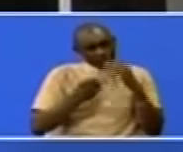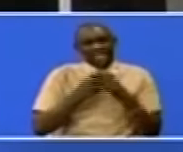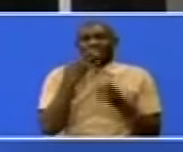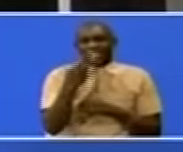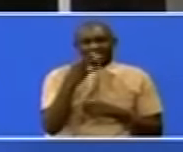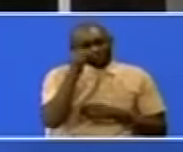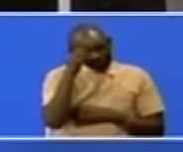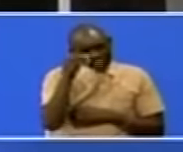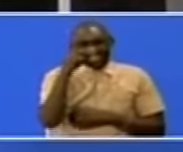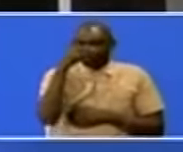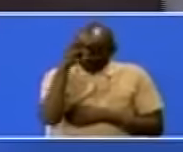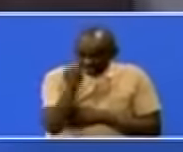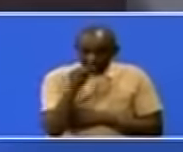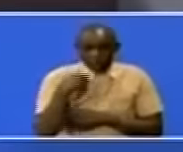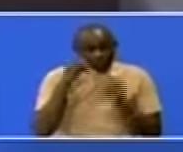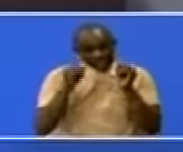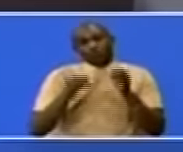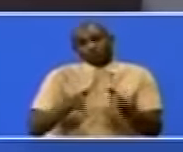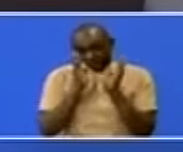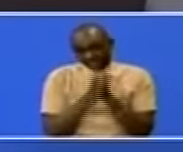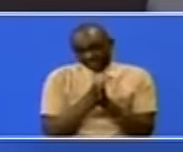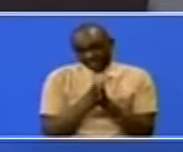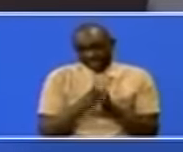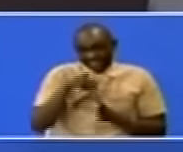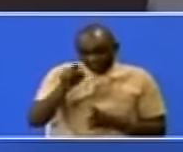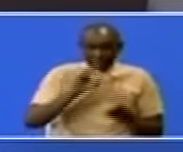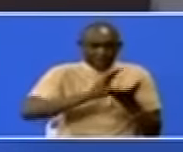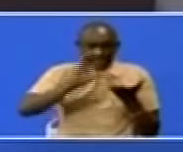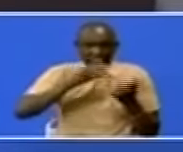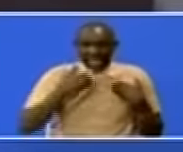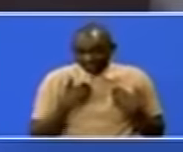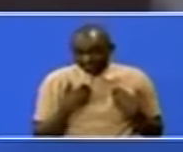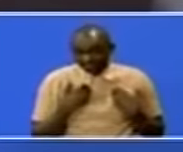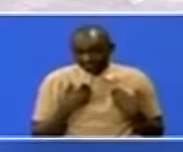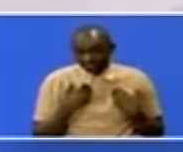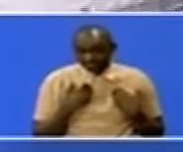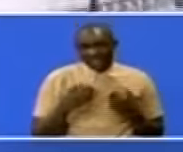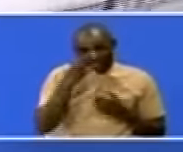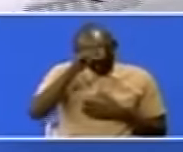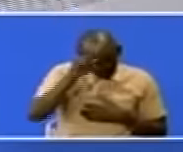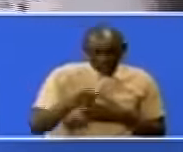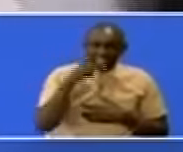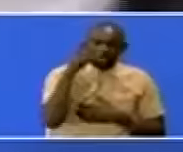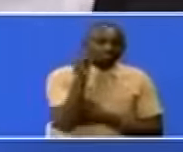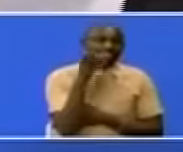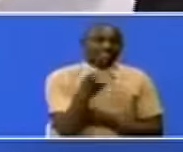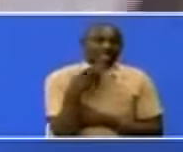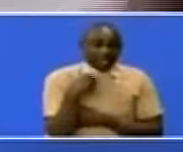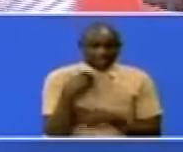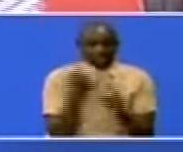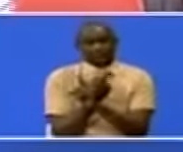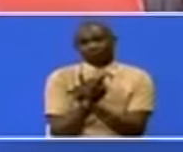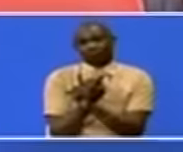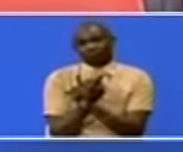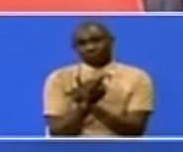350 kilometers of new roads through the usual budgetary allocation and 3,000 kilometers under the energy program.